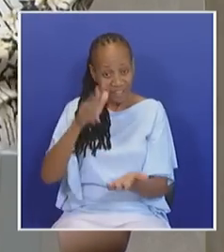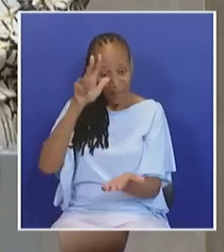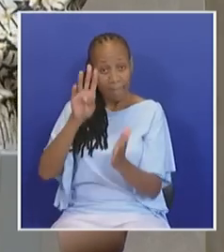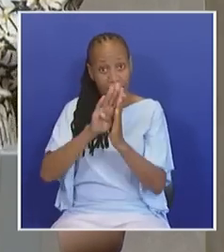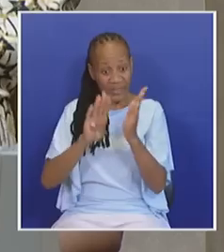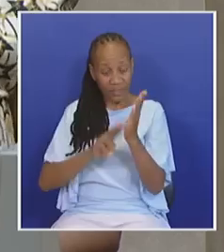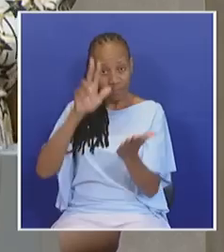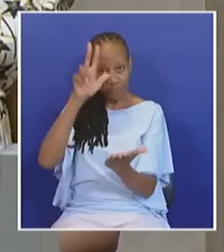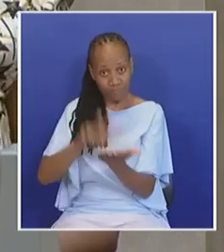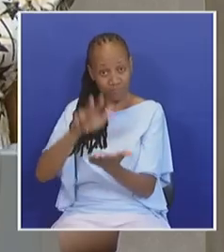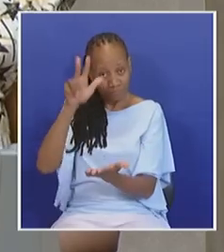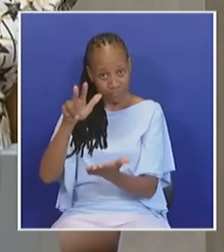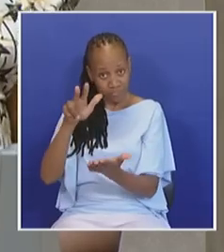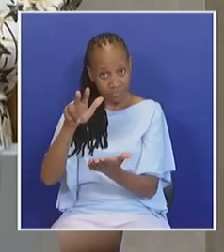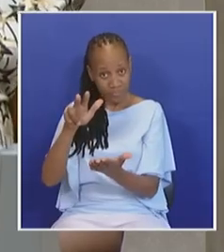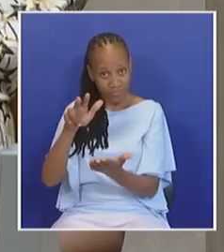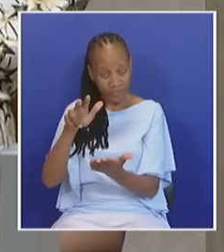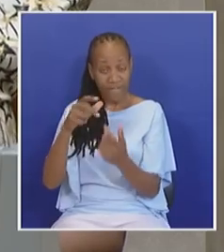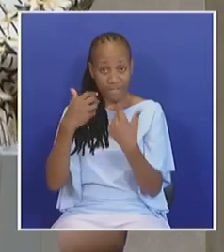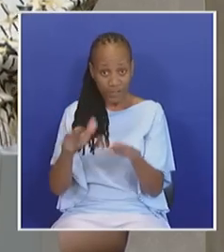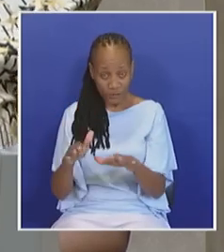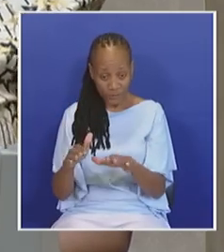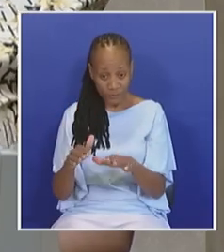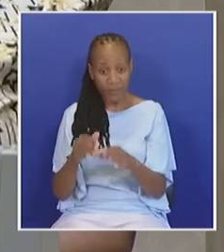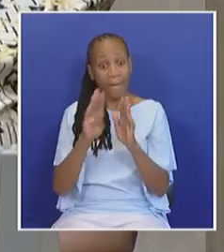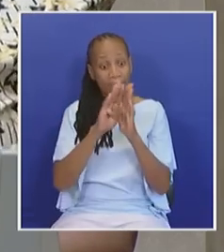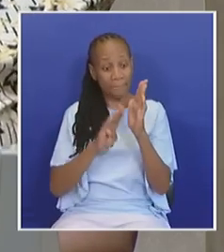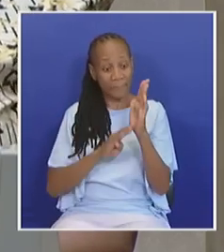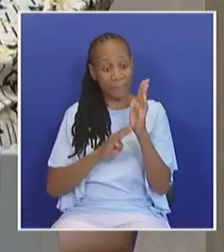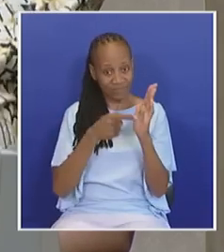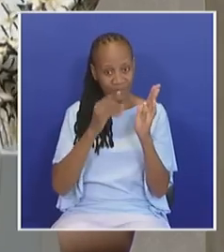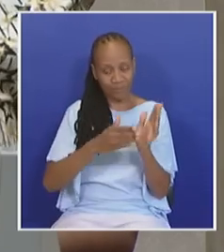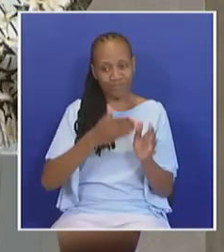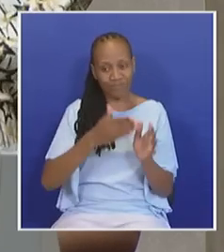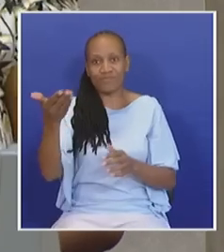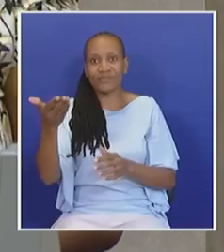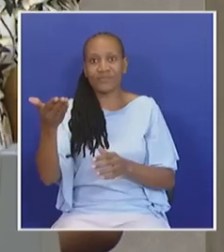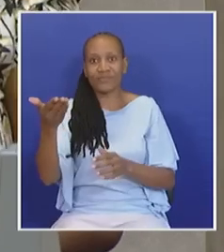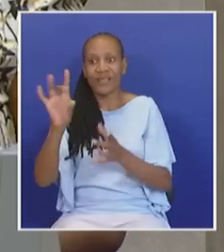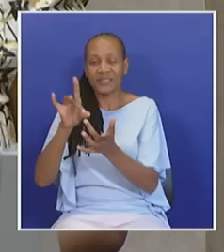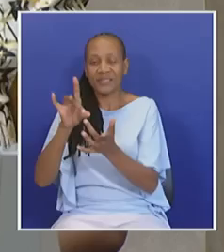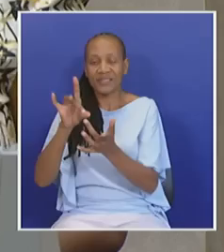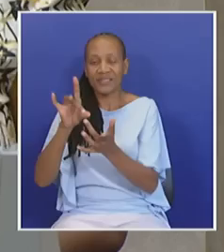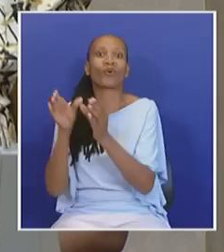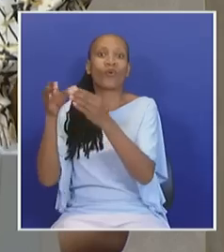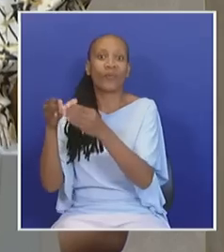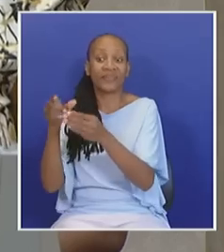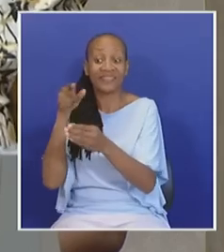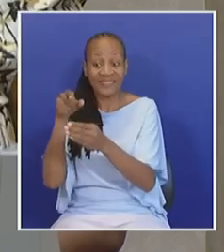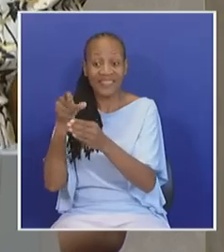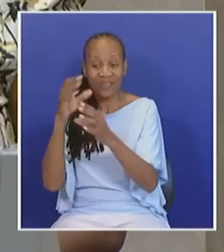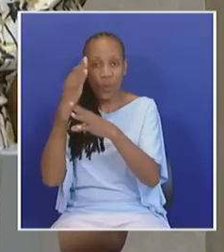the Portfolio Committee on Home Affairs, the bill was then referred to the Select Committee on Social Services